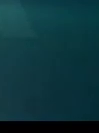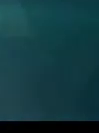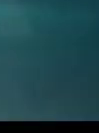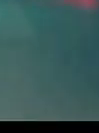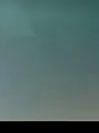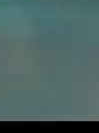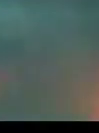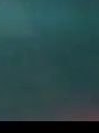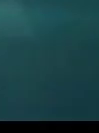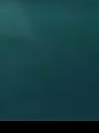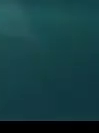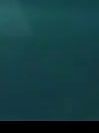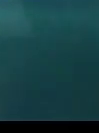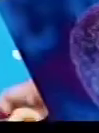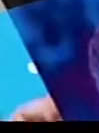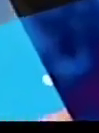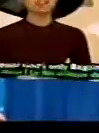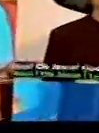there.